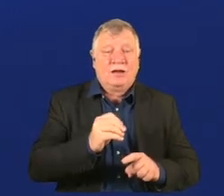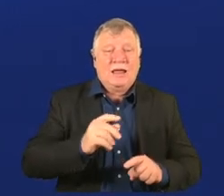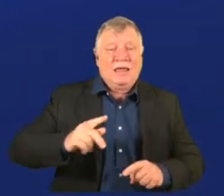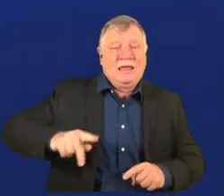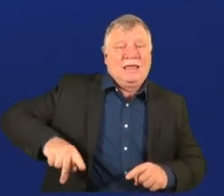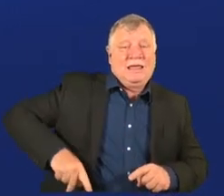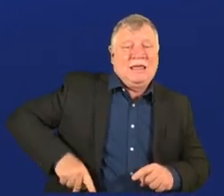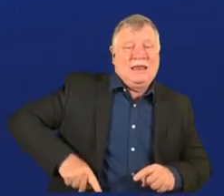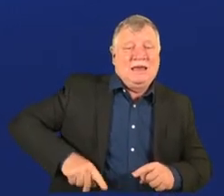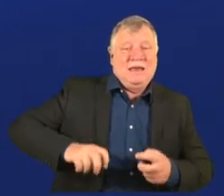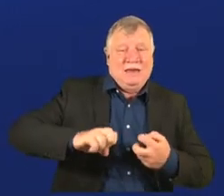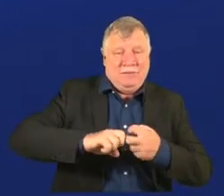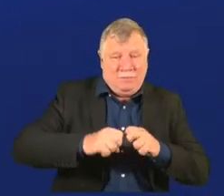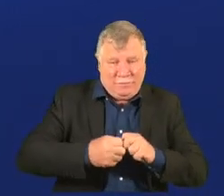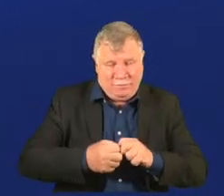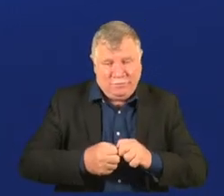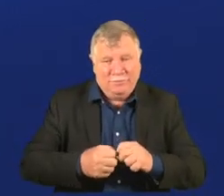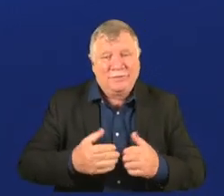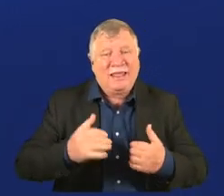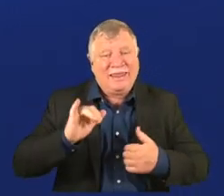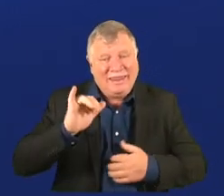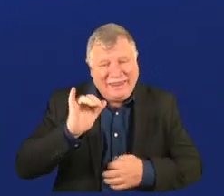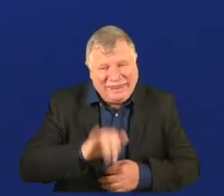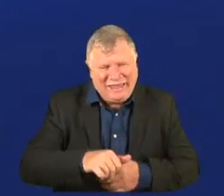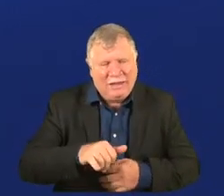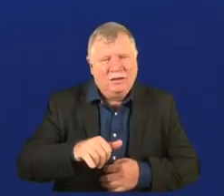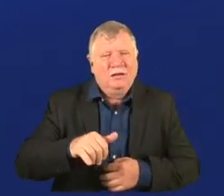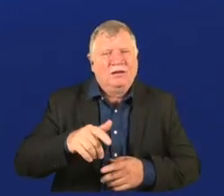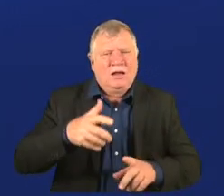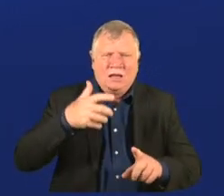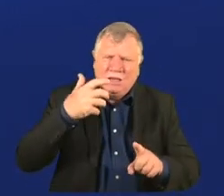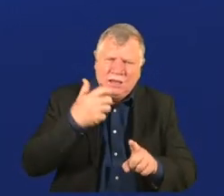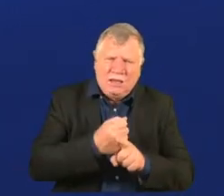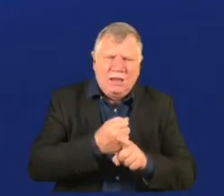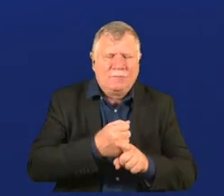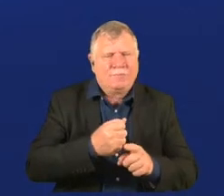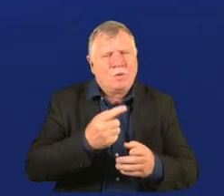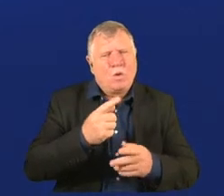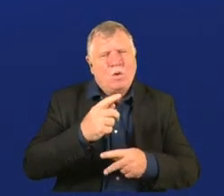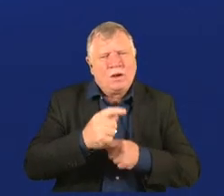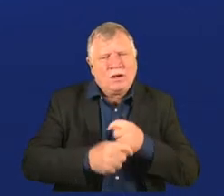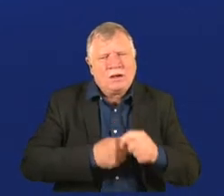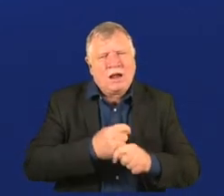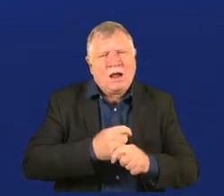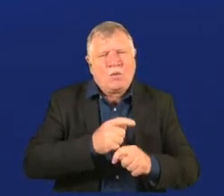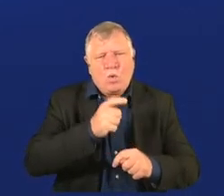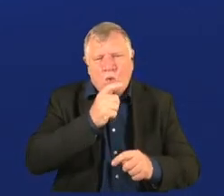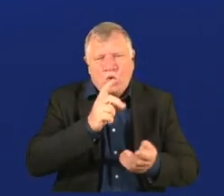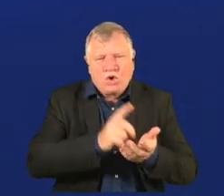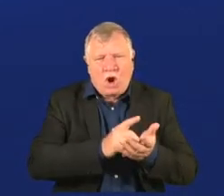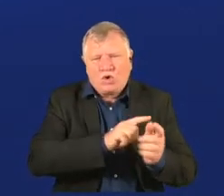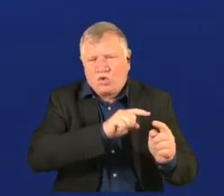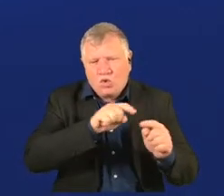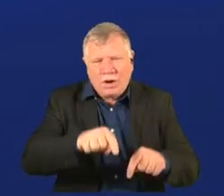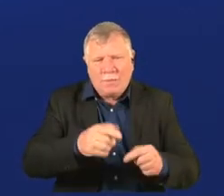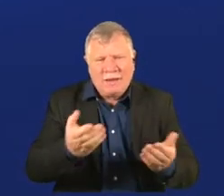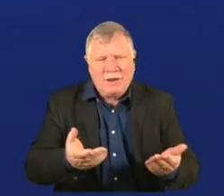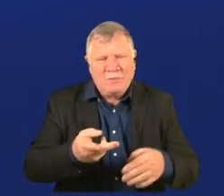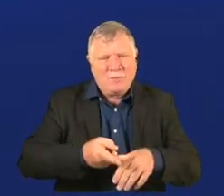kidney diseases. And this really impacts the type of physicians that you need on the